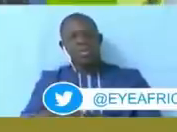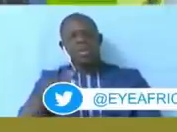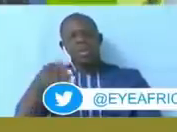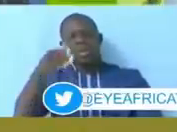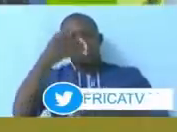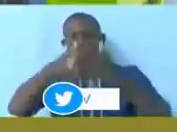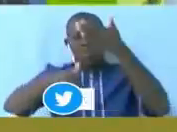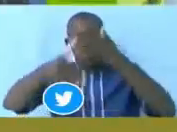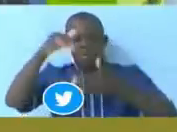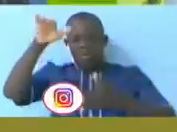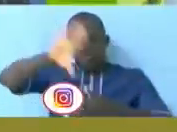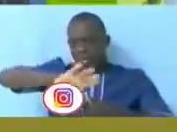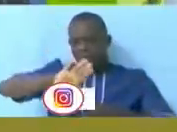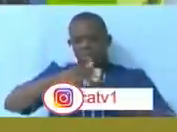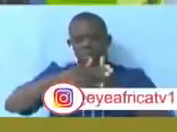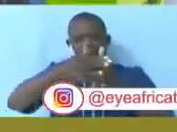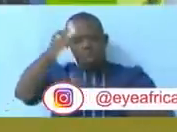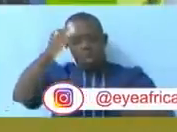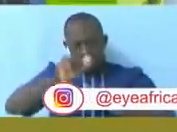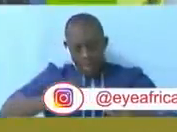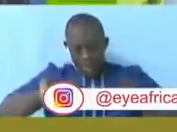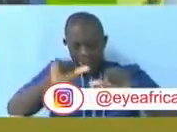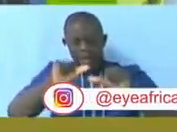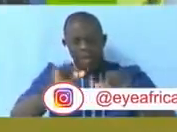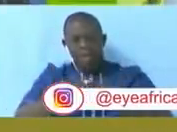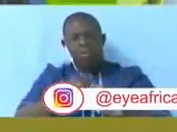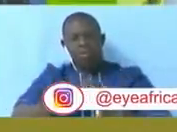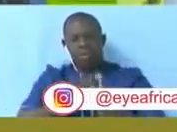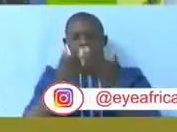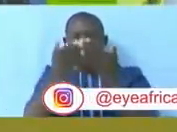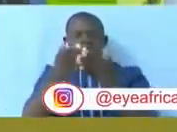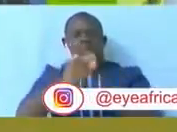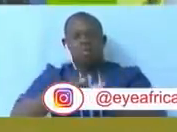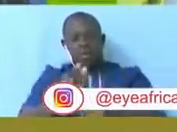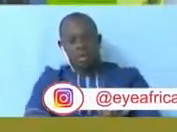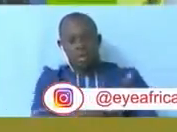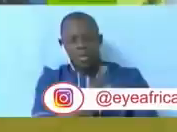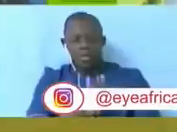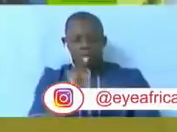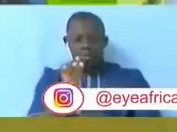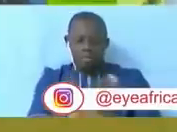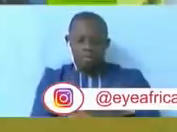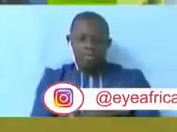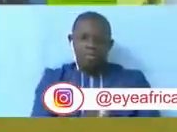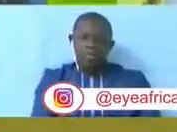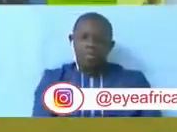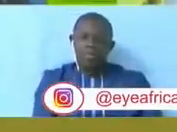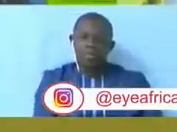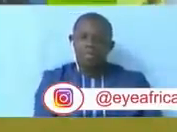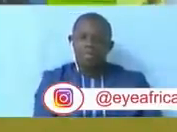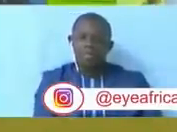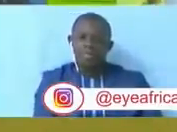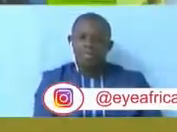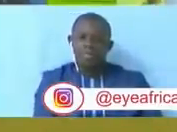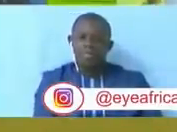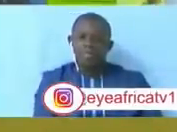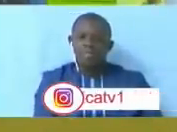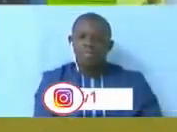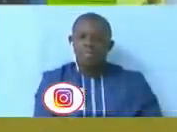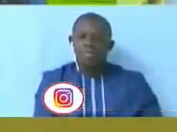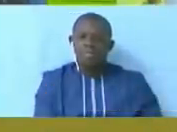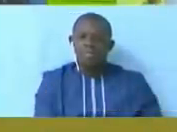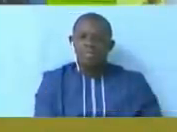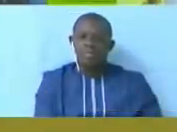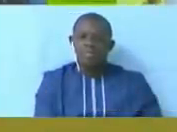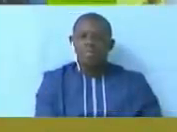kumaka munyi mfundinde ya dako no kafo ko nyimmolde aledulale sansa me alon ko ntenga me wafa altambitale. He went ahead and